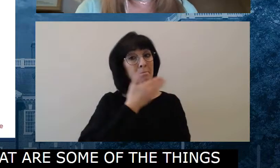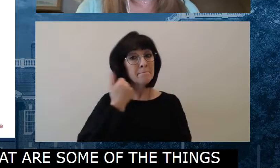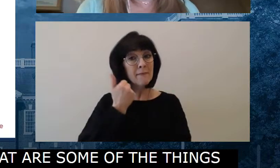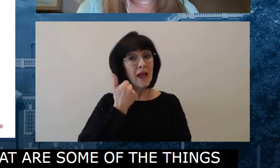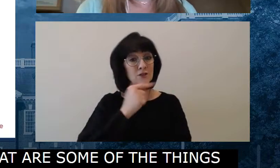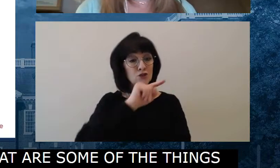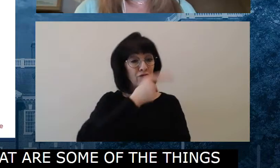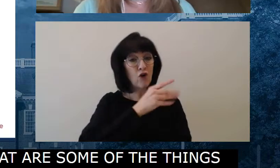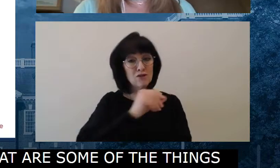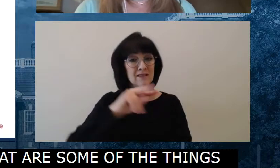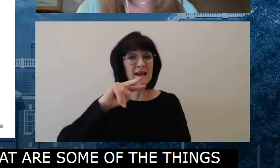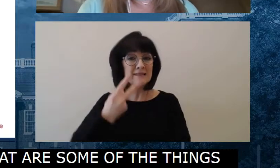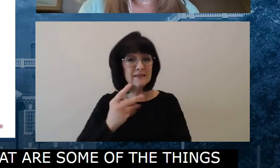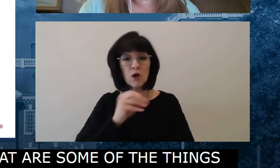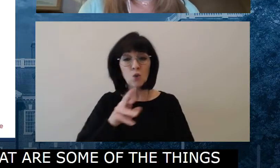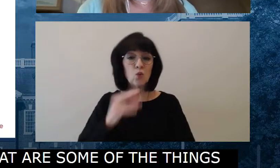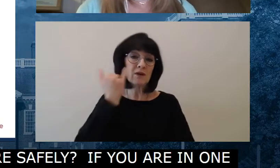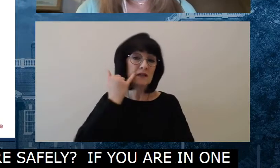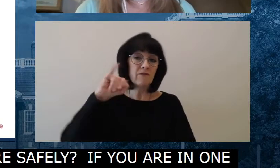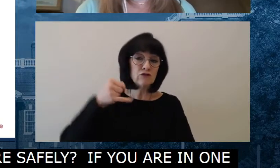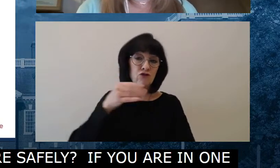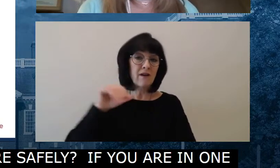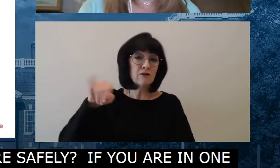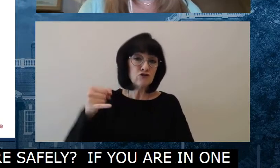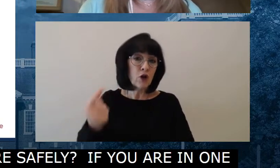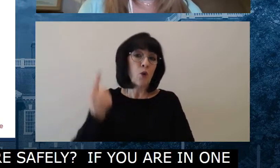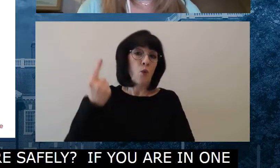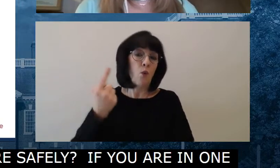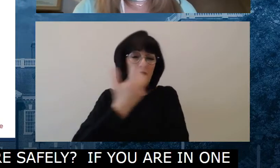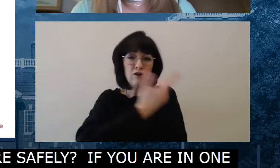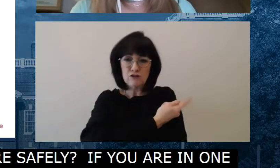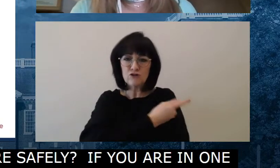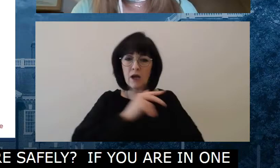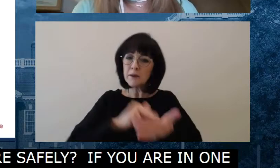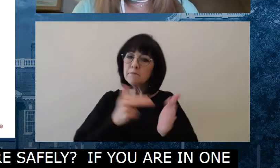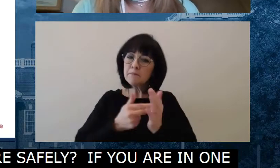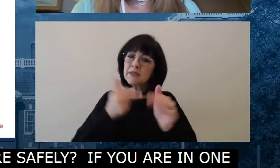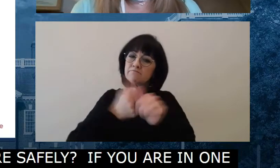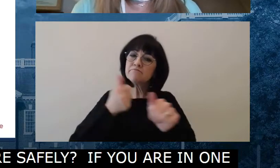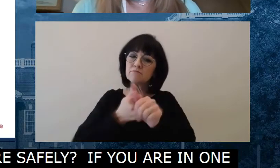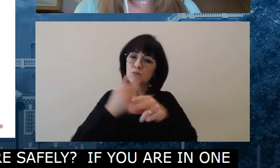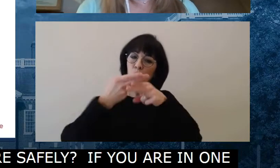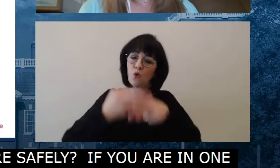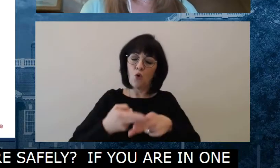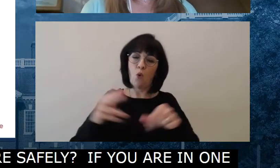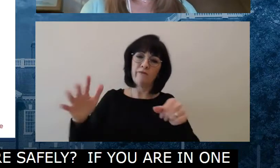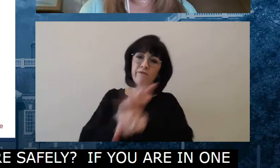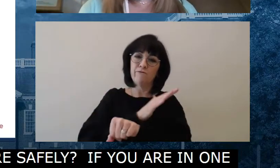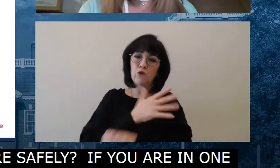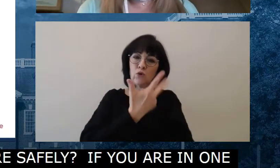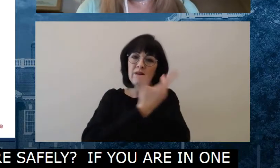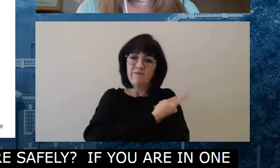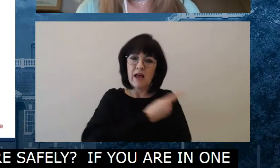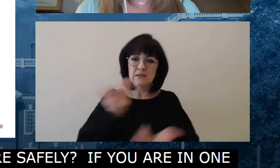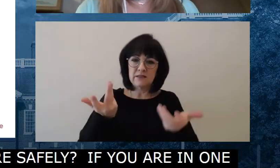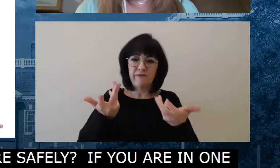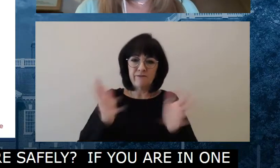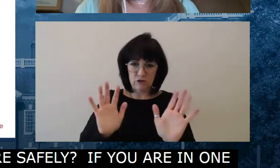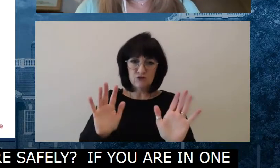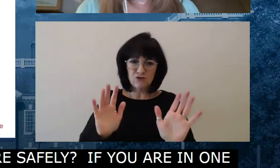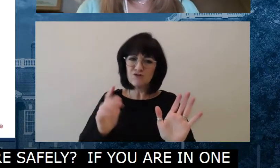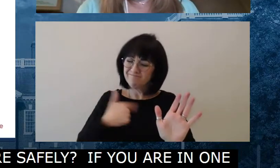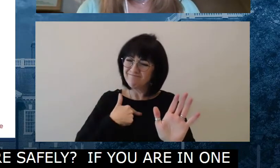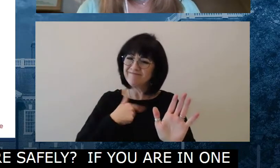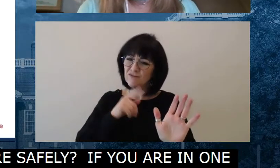travel. That, of course, will make it safest for you and anyone around you. We strongly